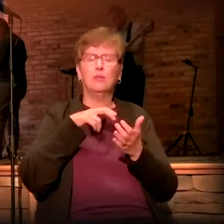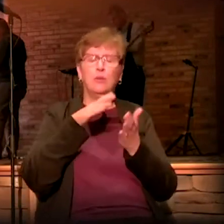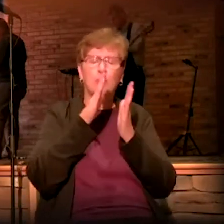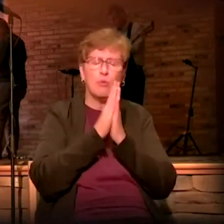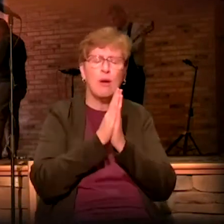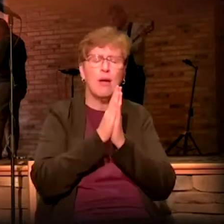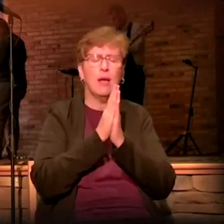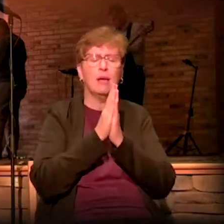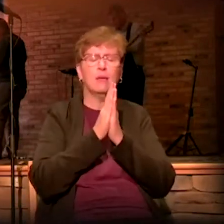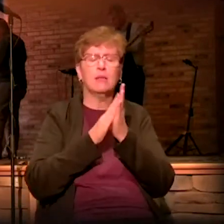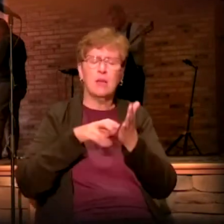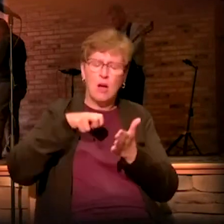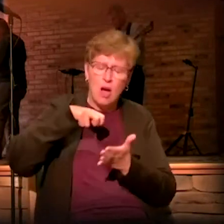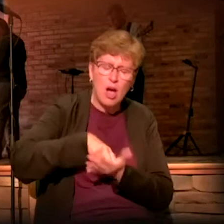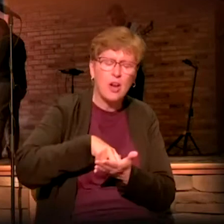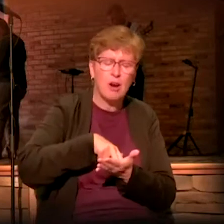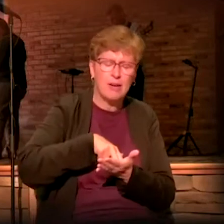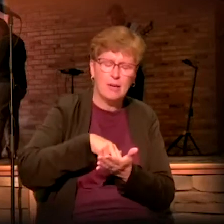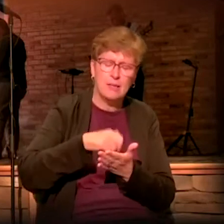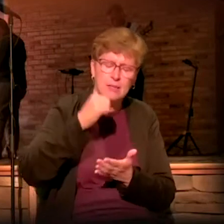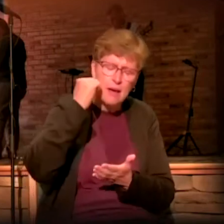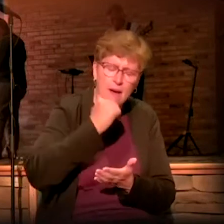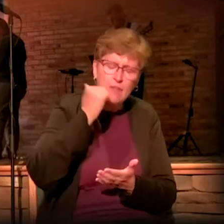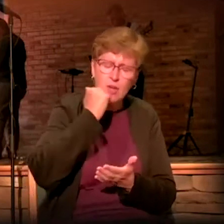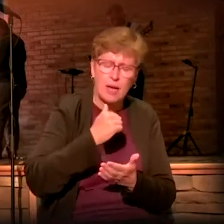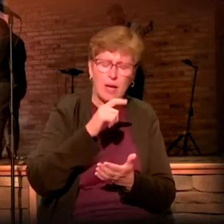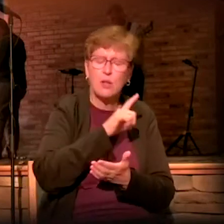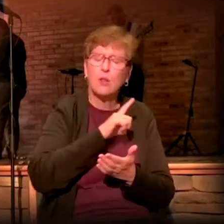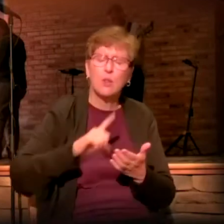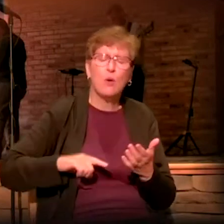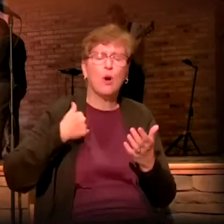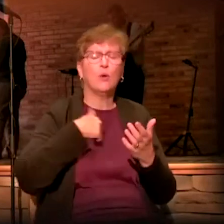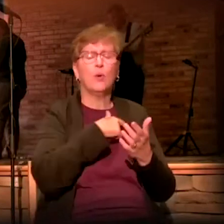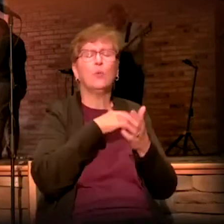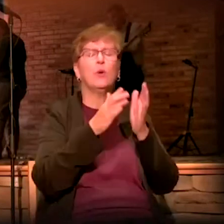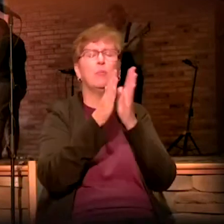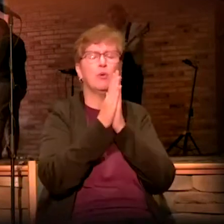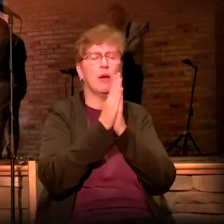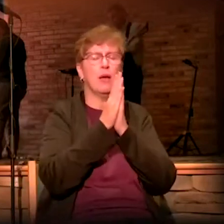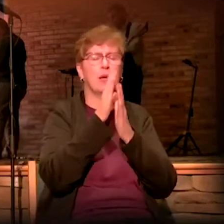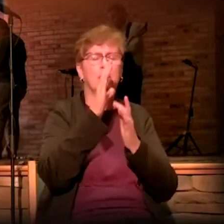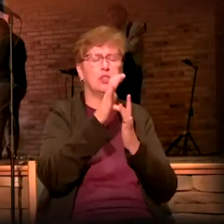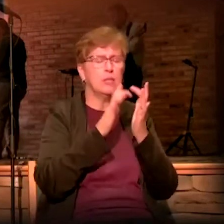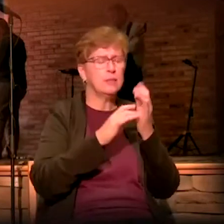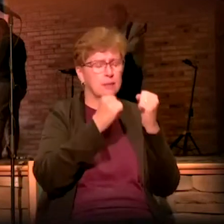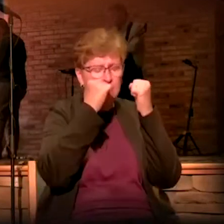daily basis. And Lord, all this we pray in Jesus' mighty name.